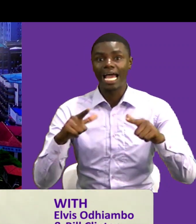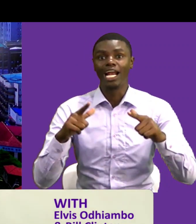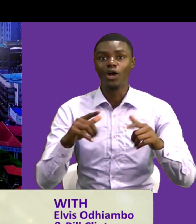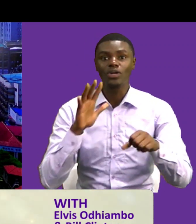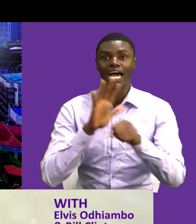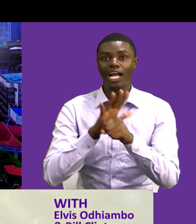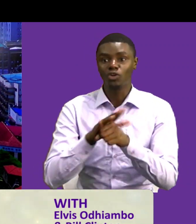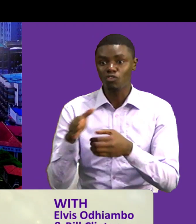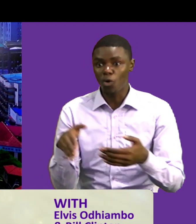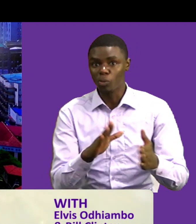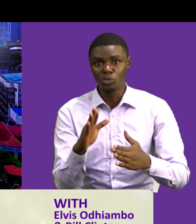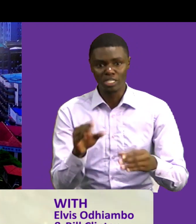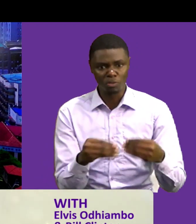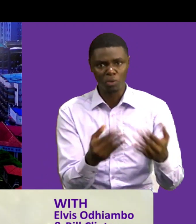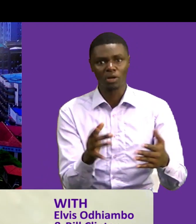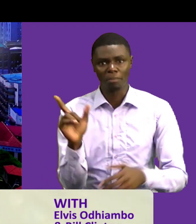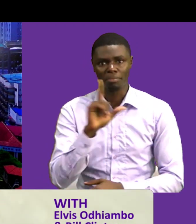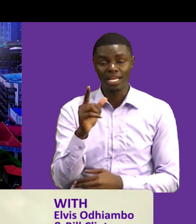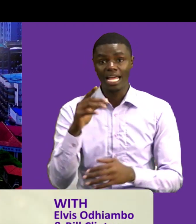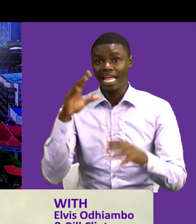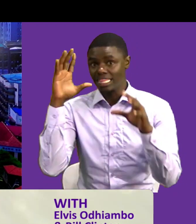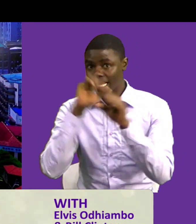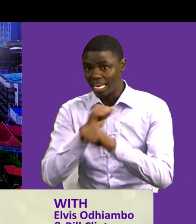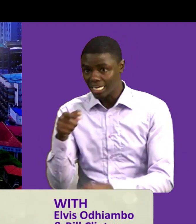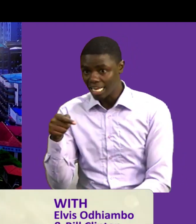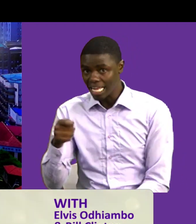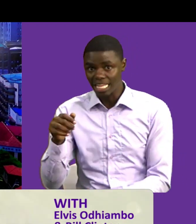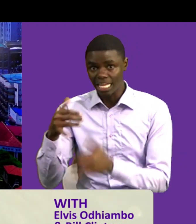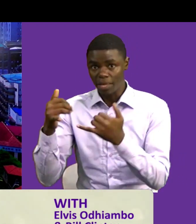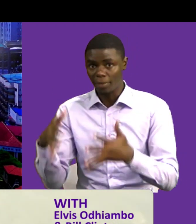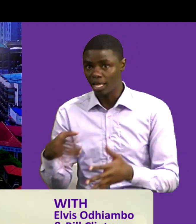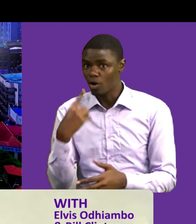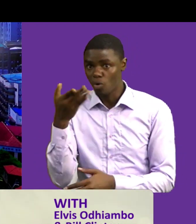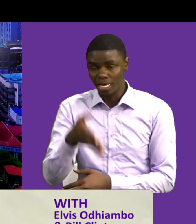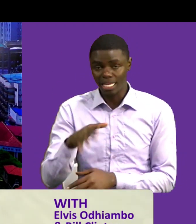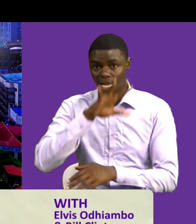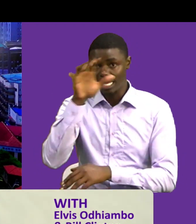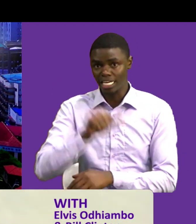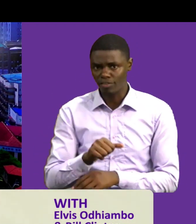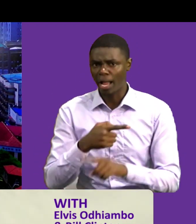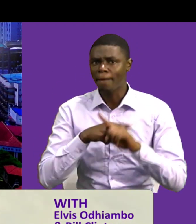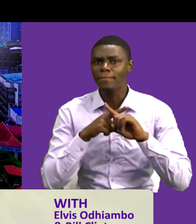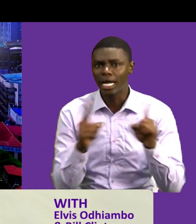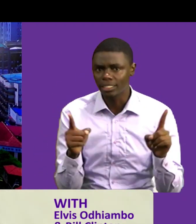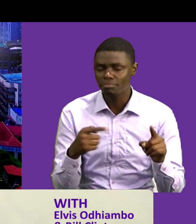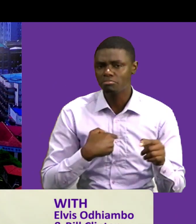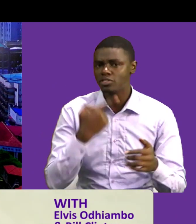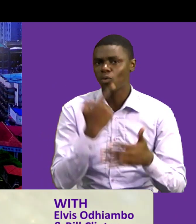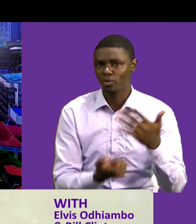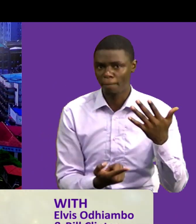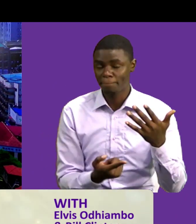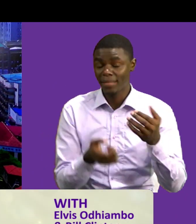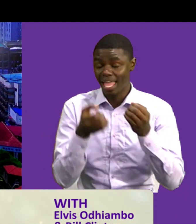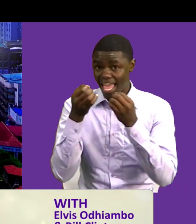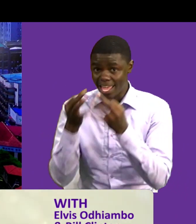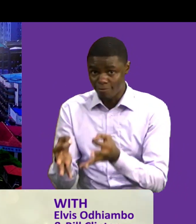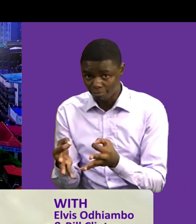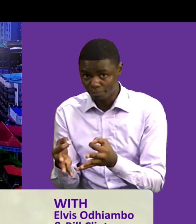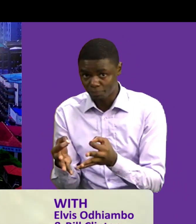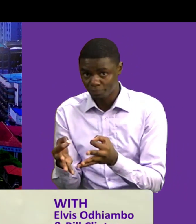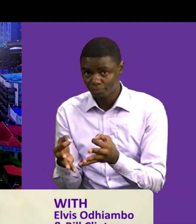lot of spaces, even if they lacked their key players who are here in Africa. But I will say that if